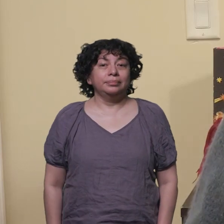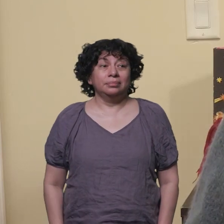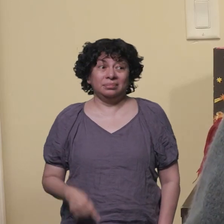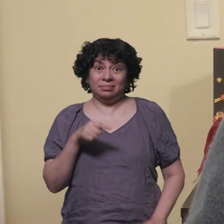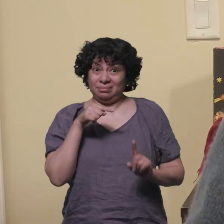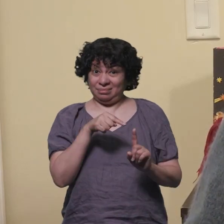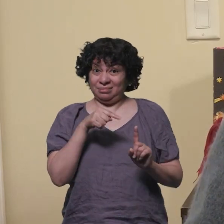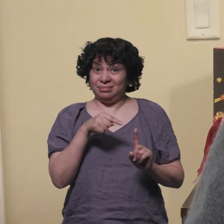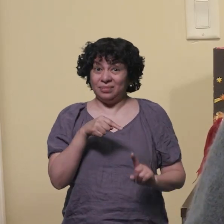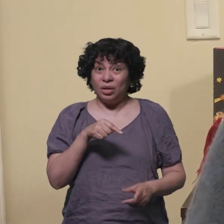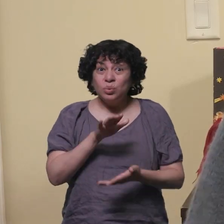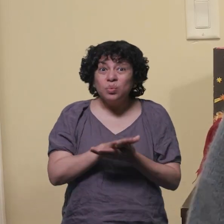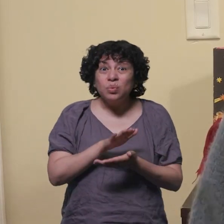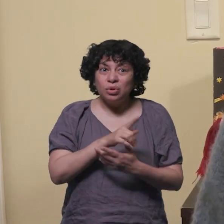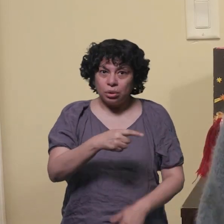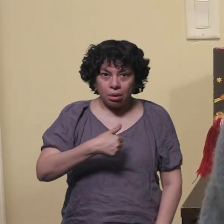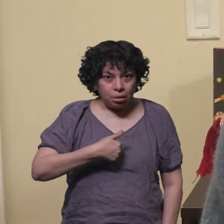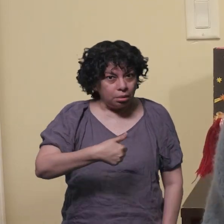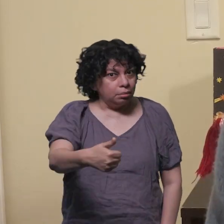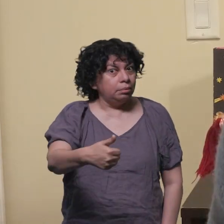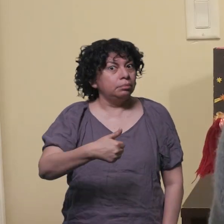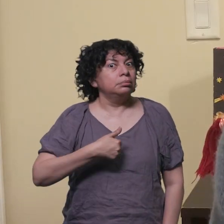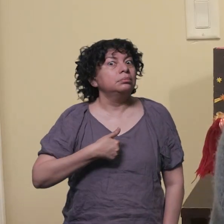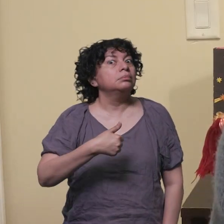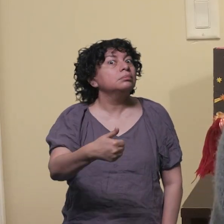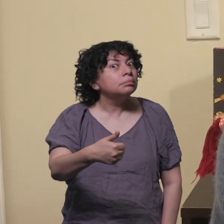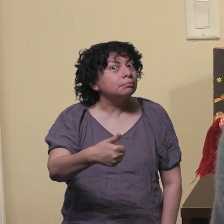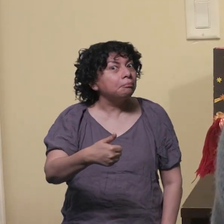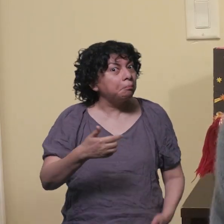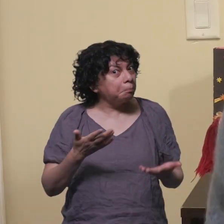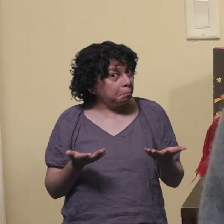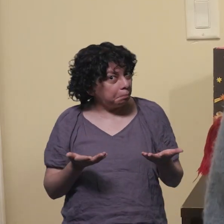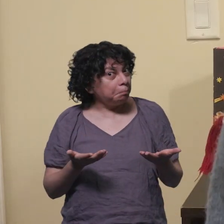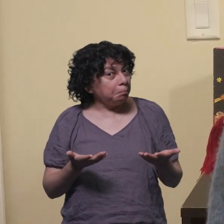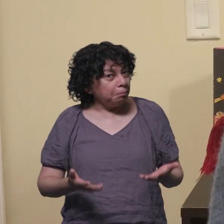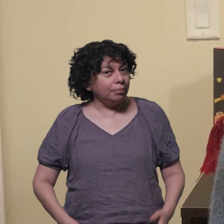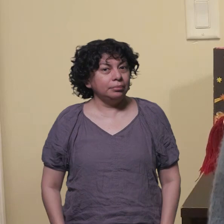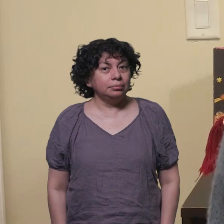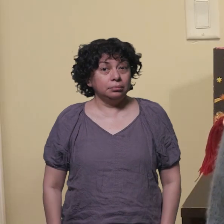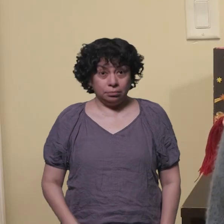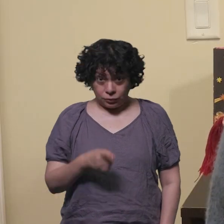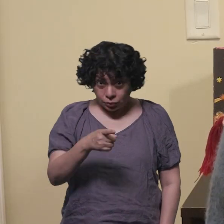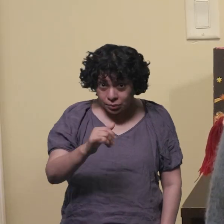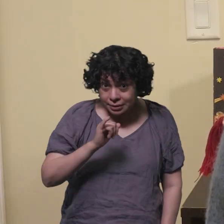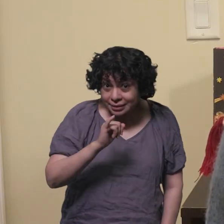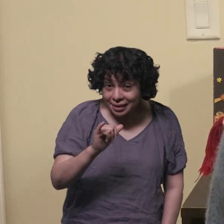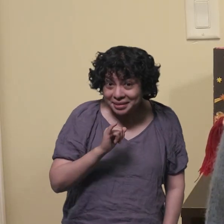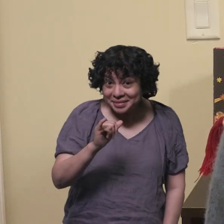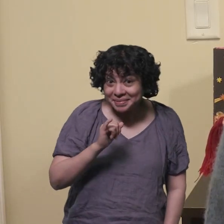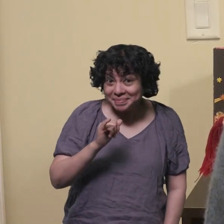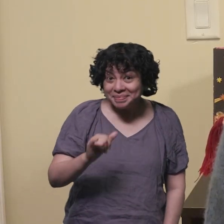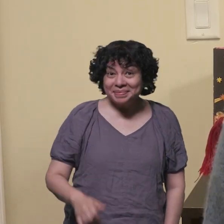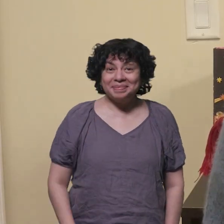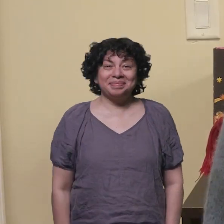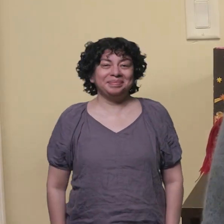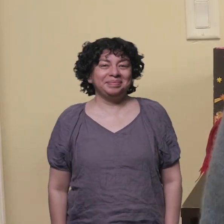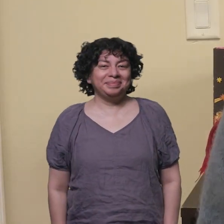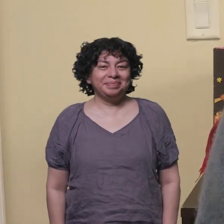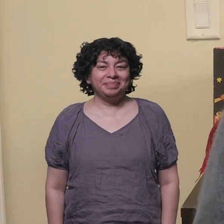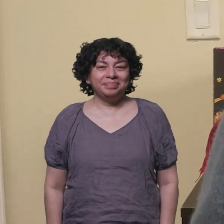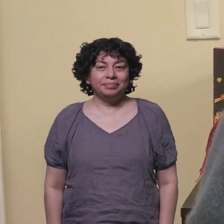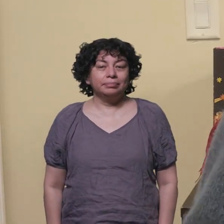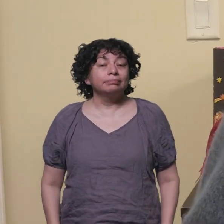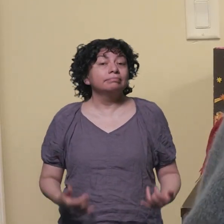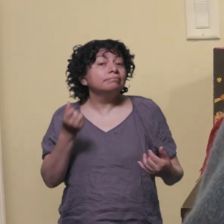she travels for school. Do you travel for school?